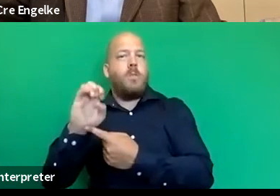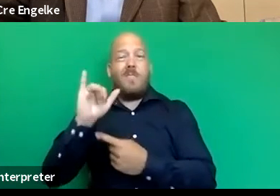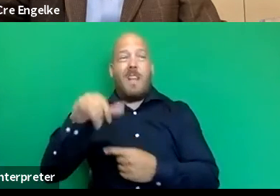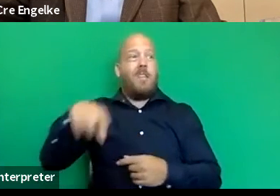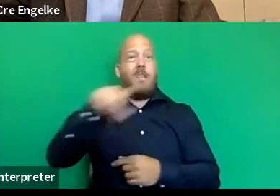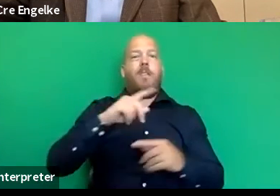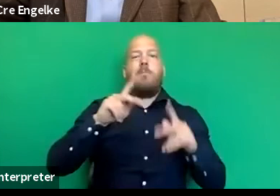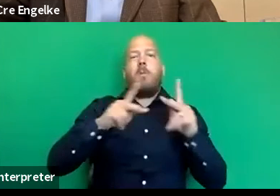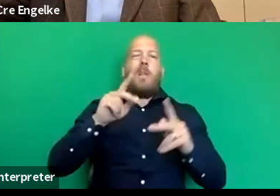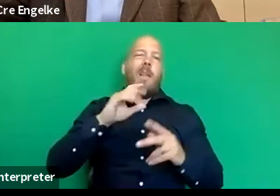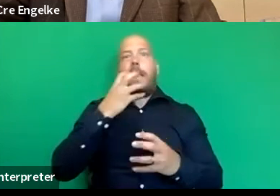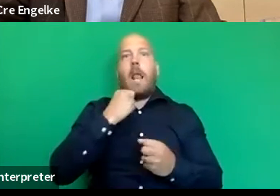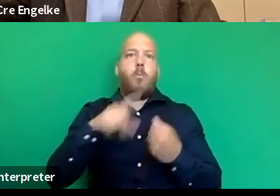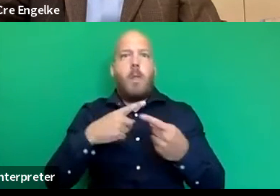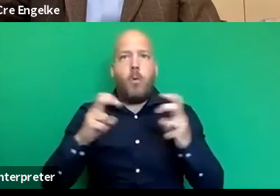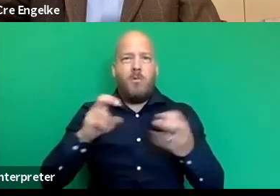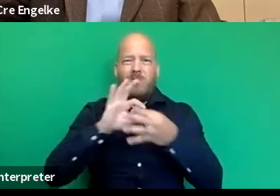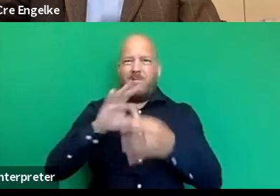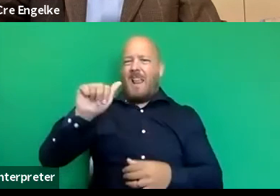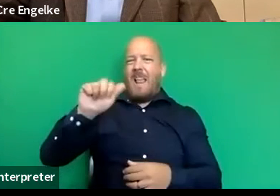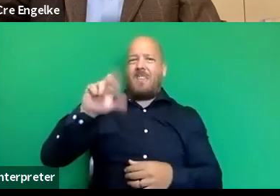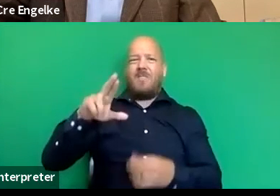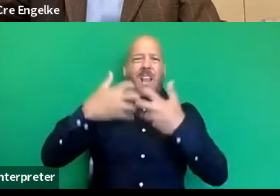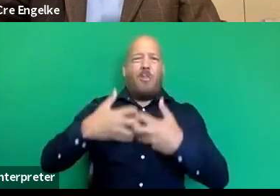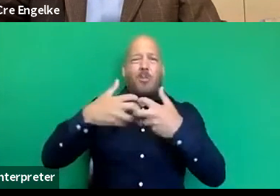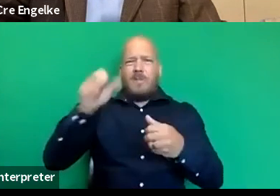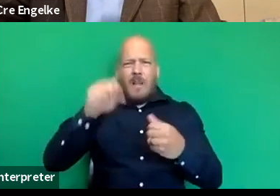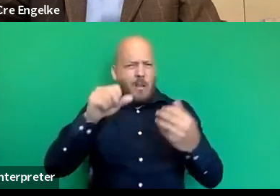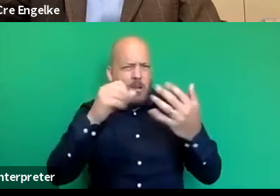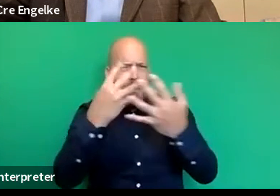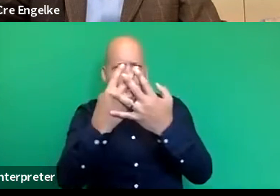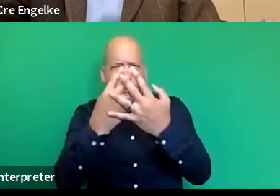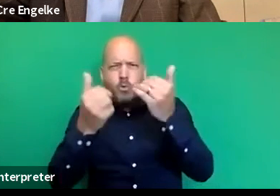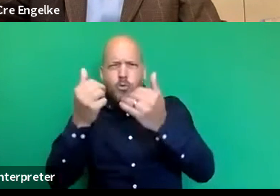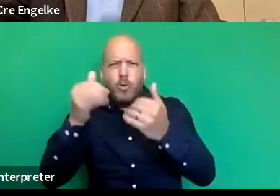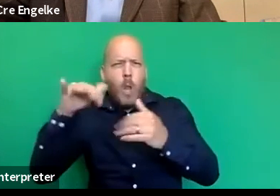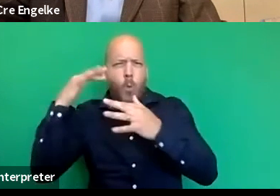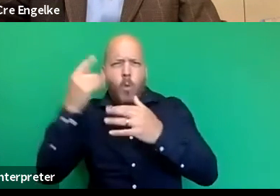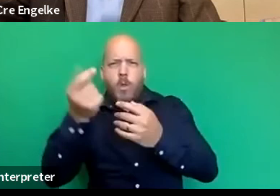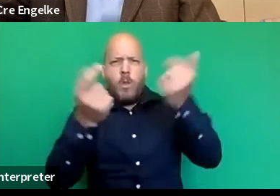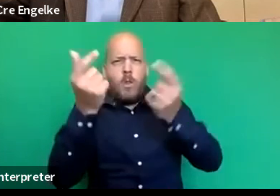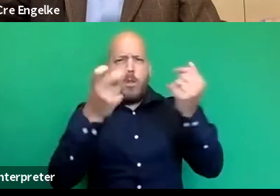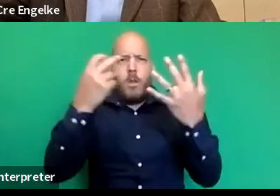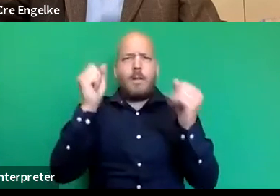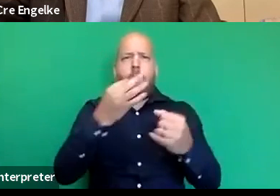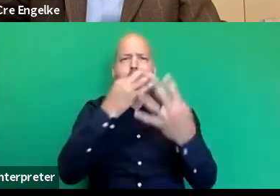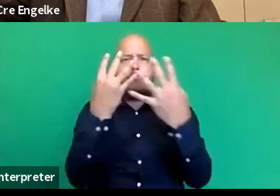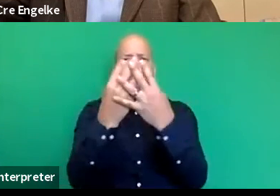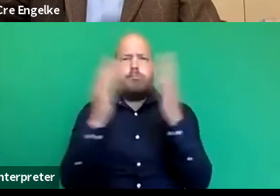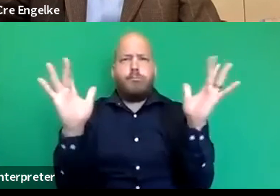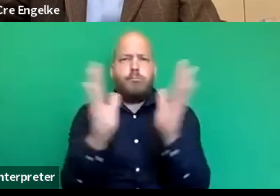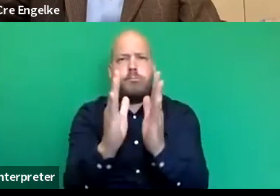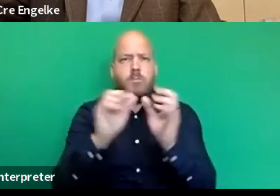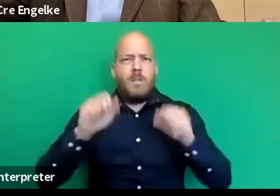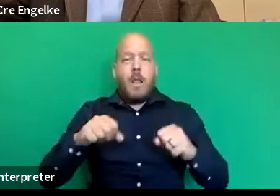those are. And we're moving in that direction so that nonverbal cues about what's happening on a call can actually be communicated on